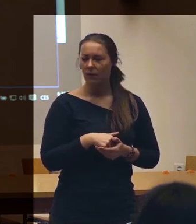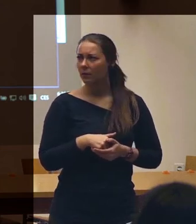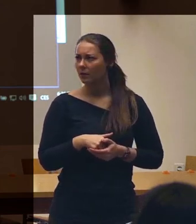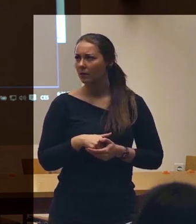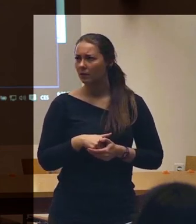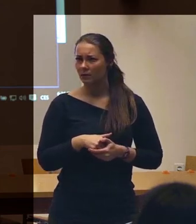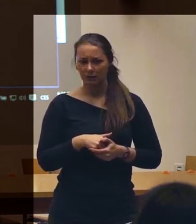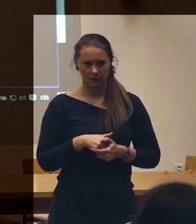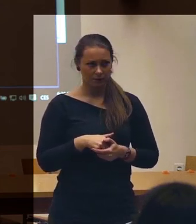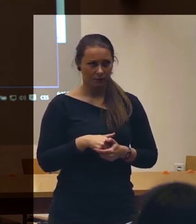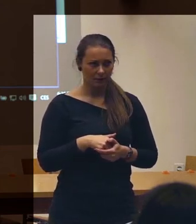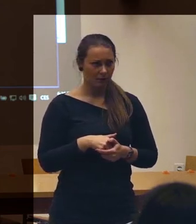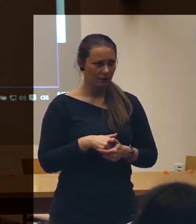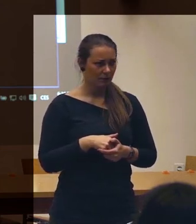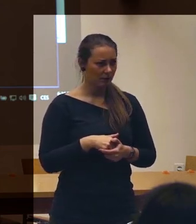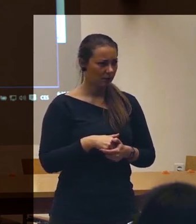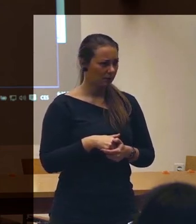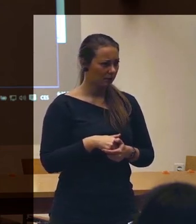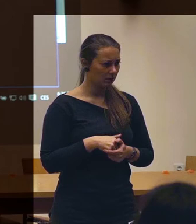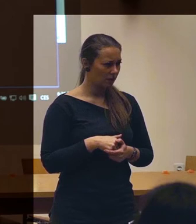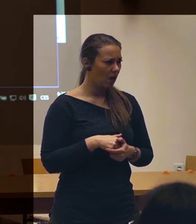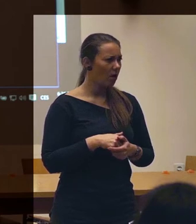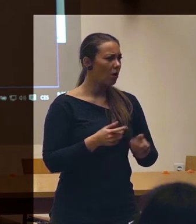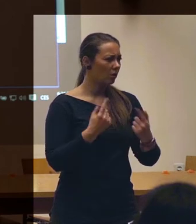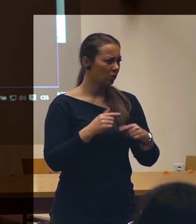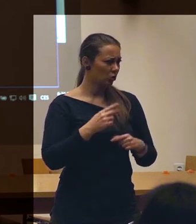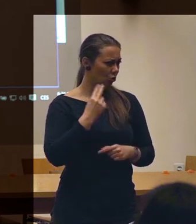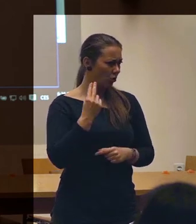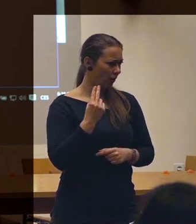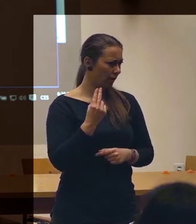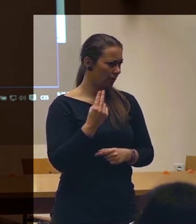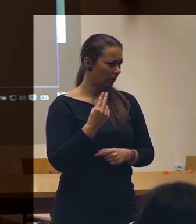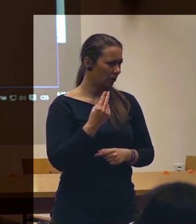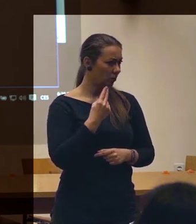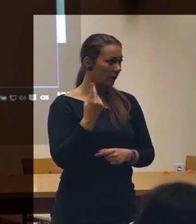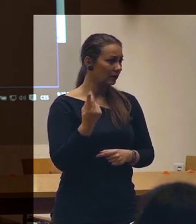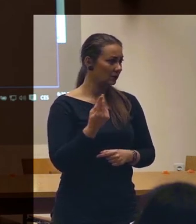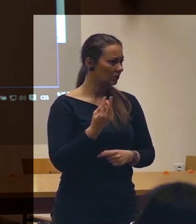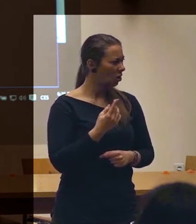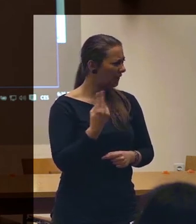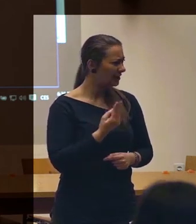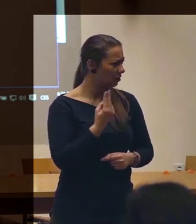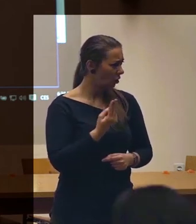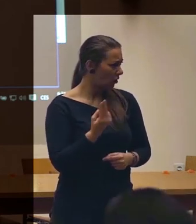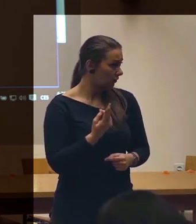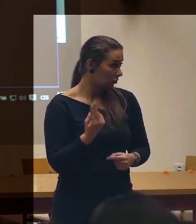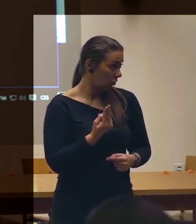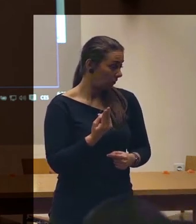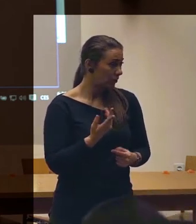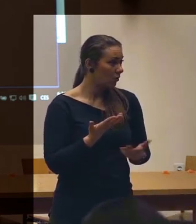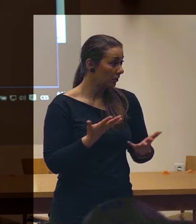from the collection of Moderna Galleria Ljubljana. And we made a tour together